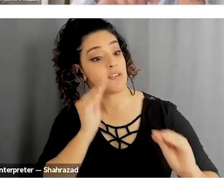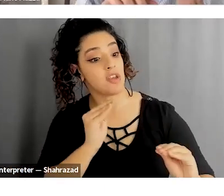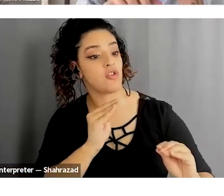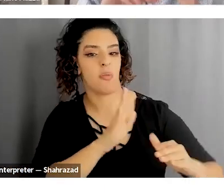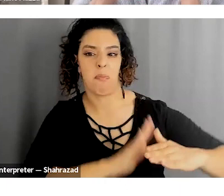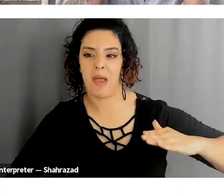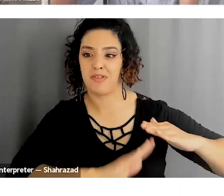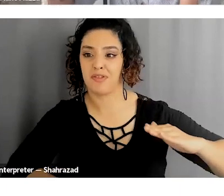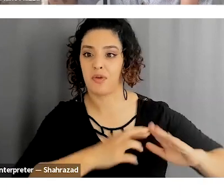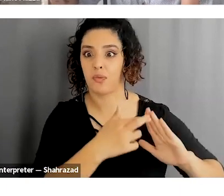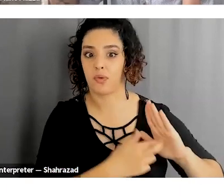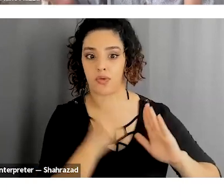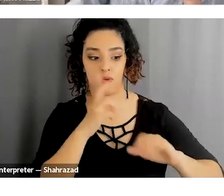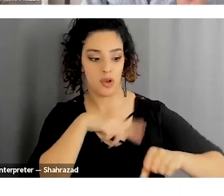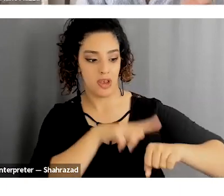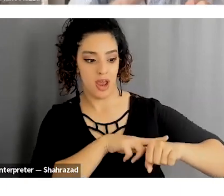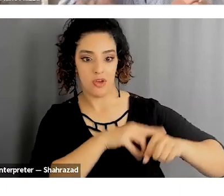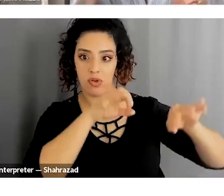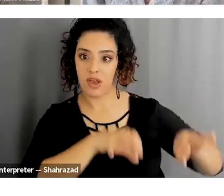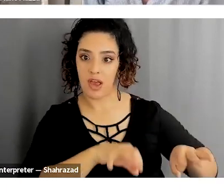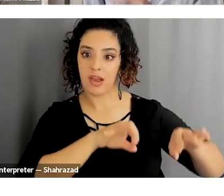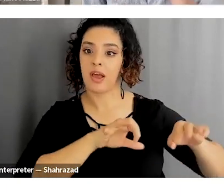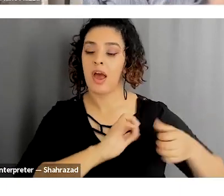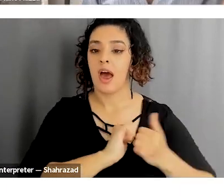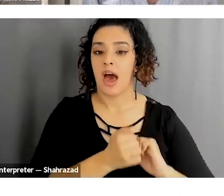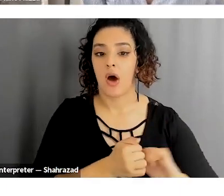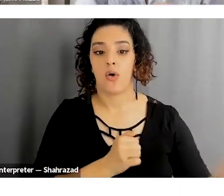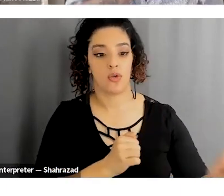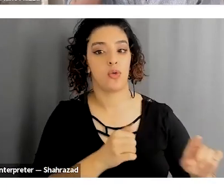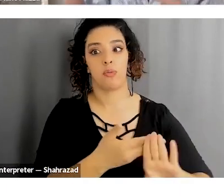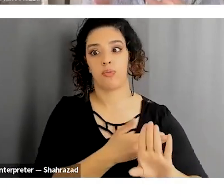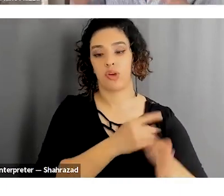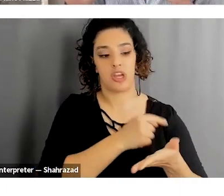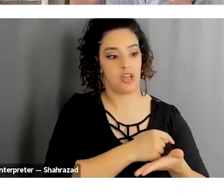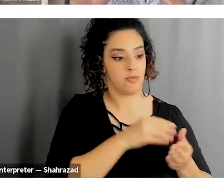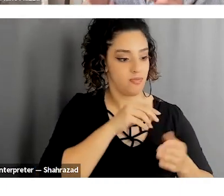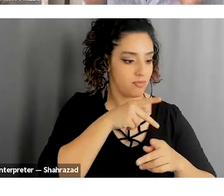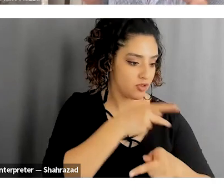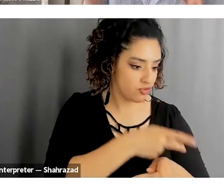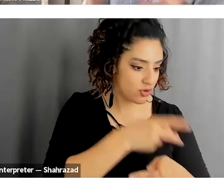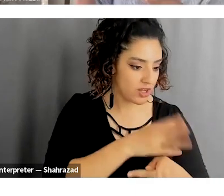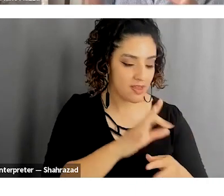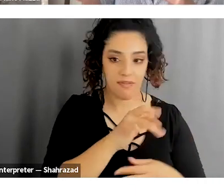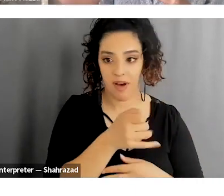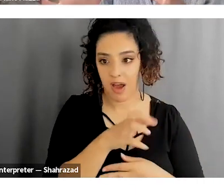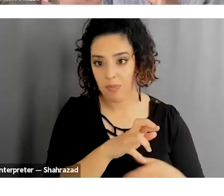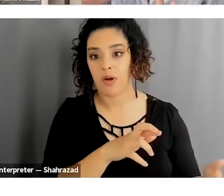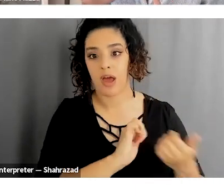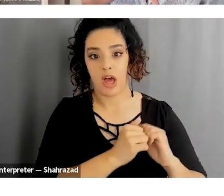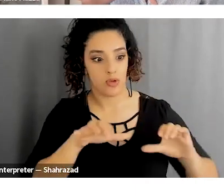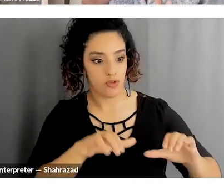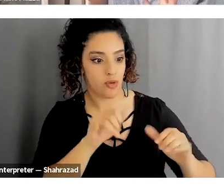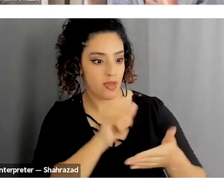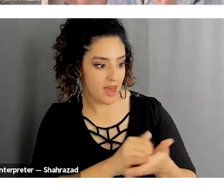Like how to mordant, which means pre-treat your fiber, how to scour, how to prep it, basically all the things you need to do to make your fabric all juicy and